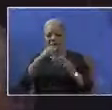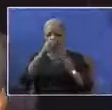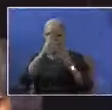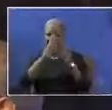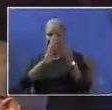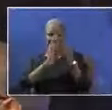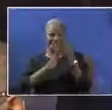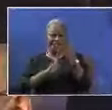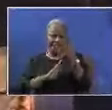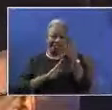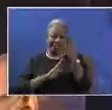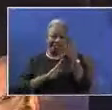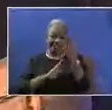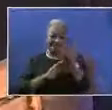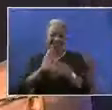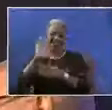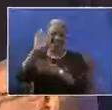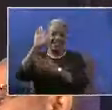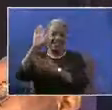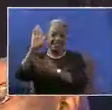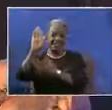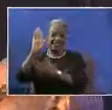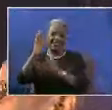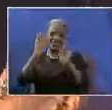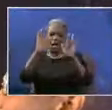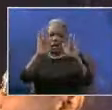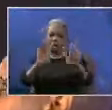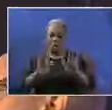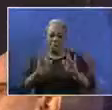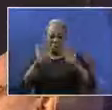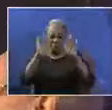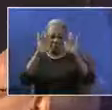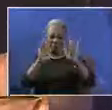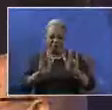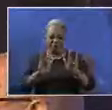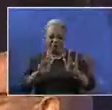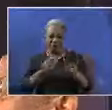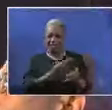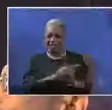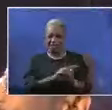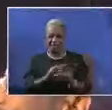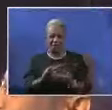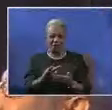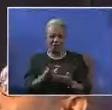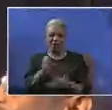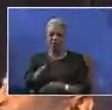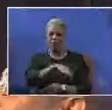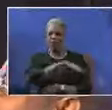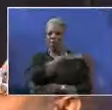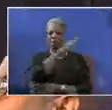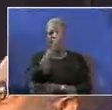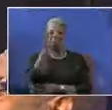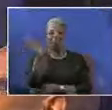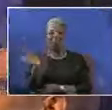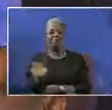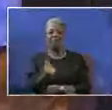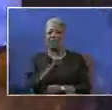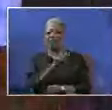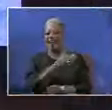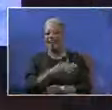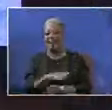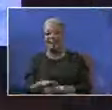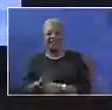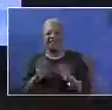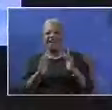his compassions, listen to me, they fail not, never will fail. There never will be a day that there fails. Internets